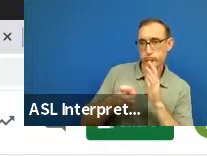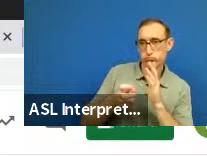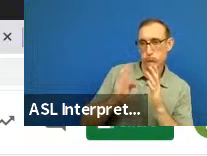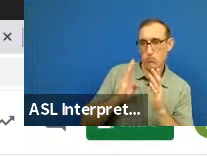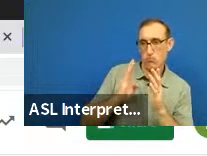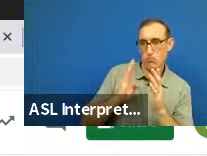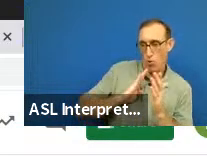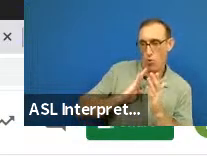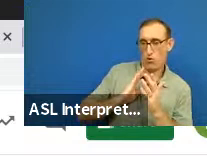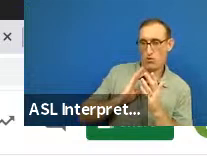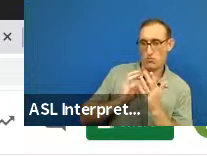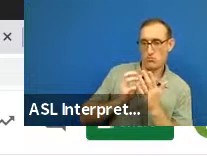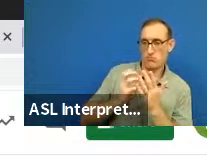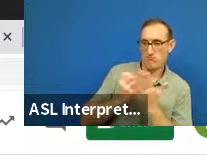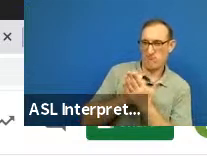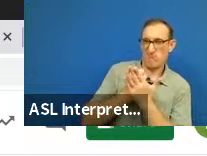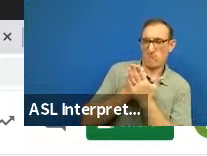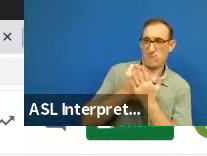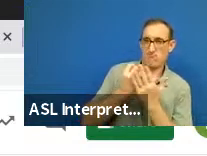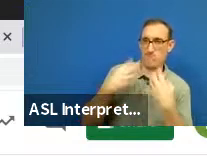practices are and how we can do that better.